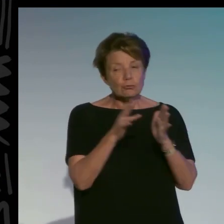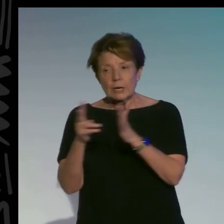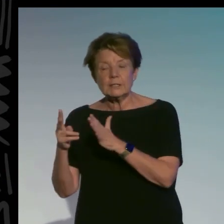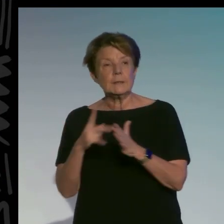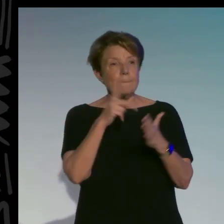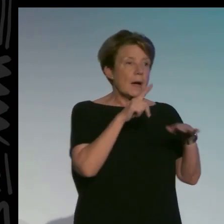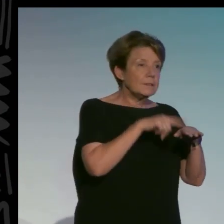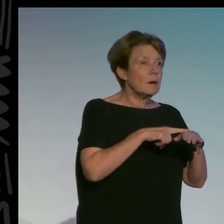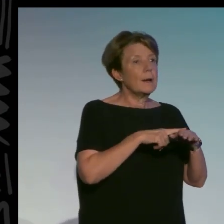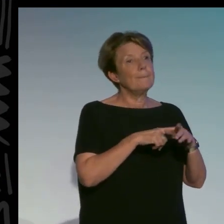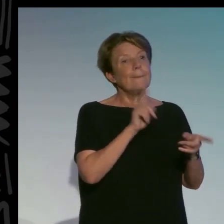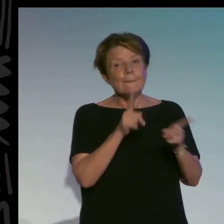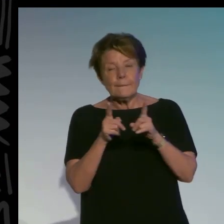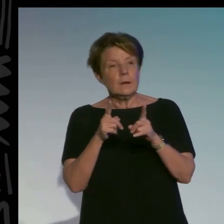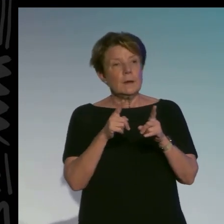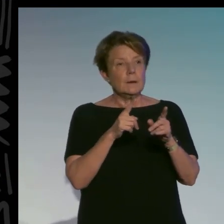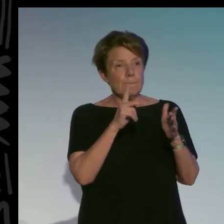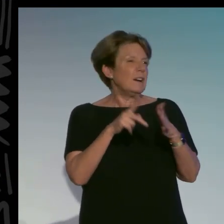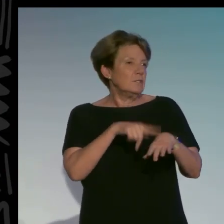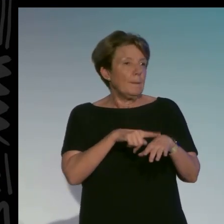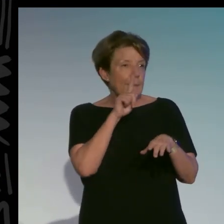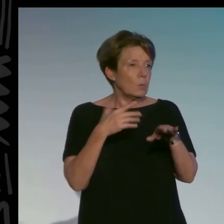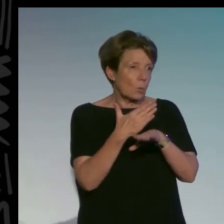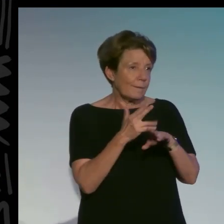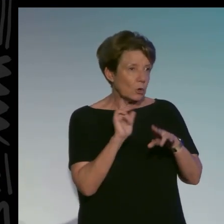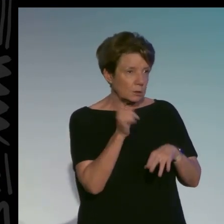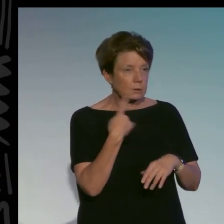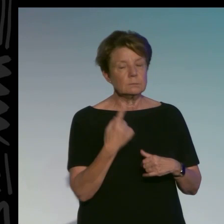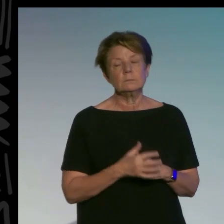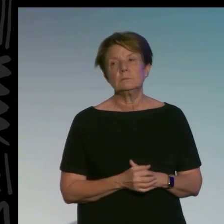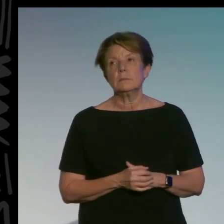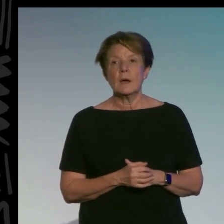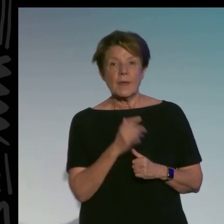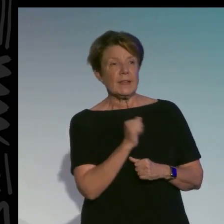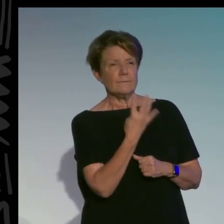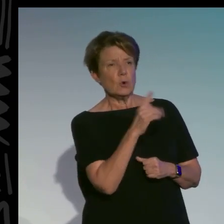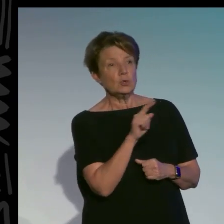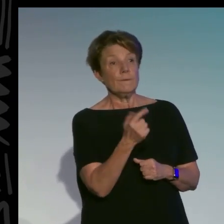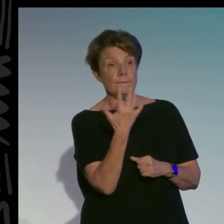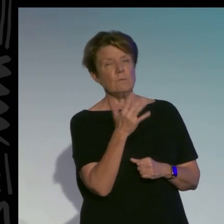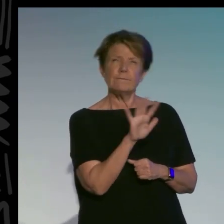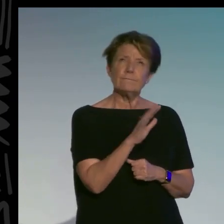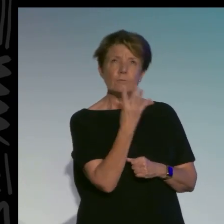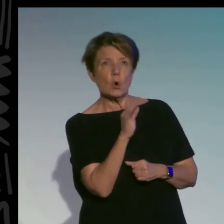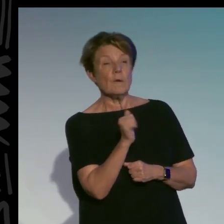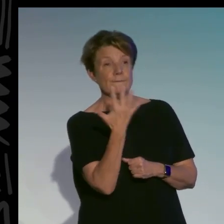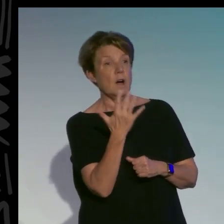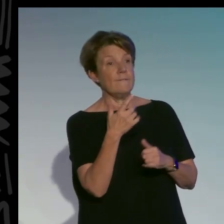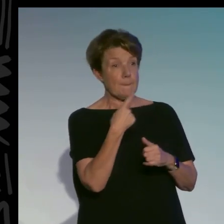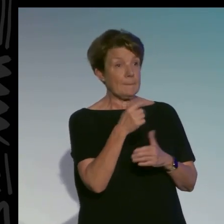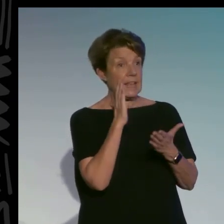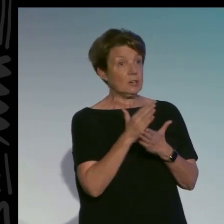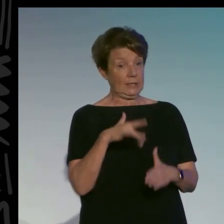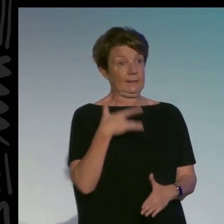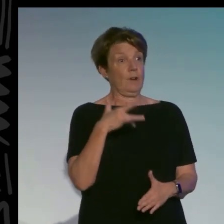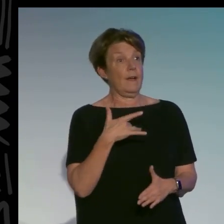part-time, short-time people, part-time people, but currently I think 4 of our 5 members are survivors of conversion practices themselves, so